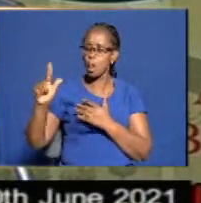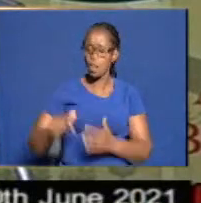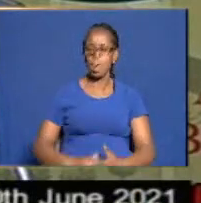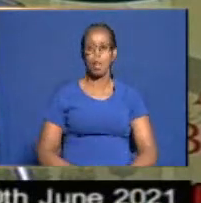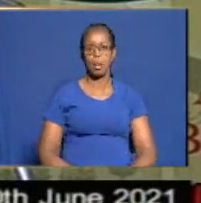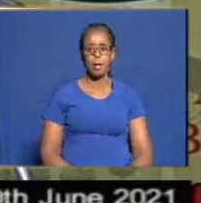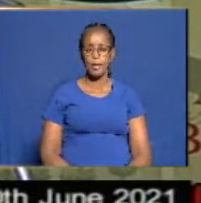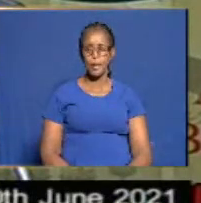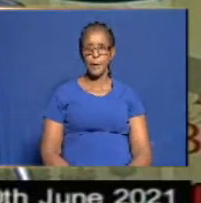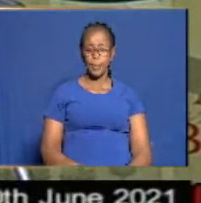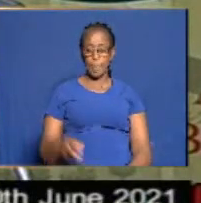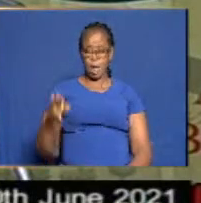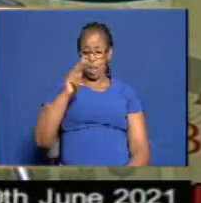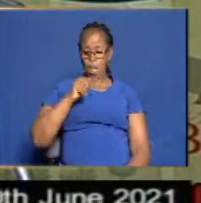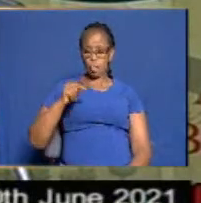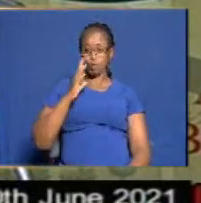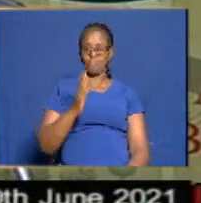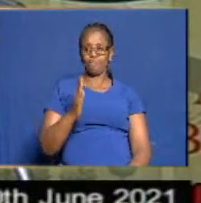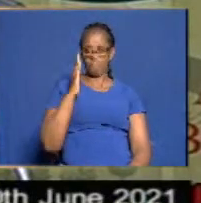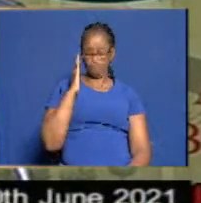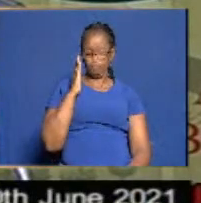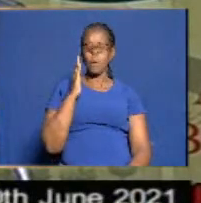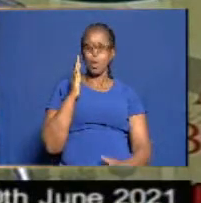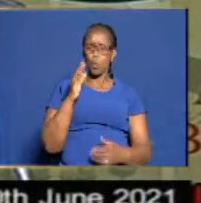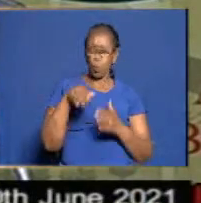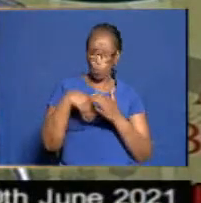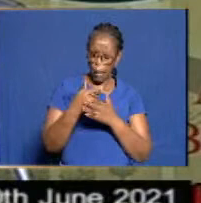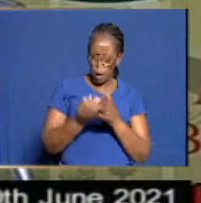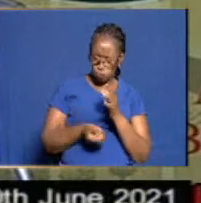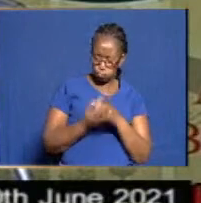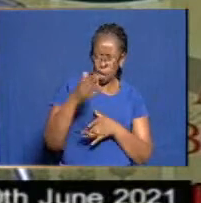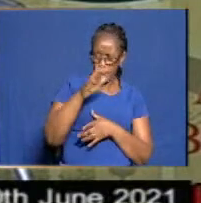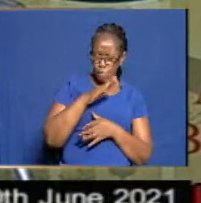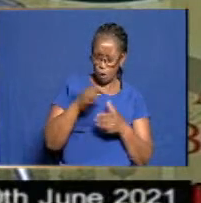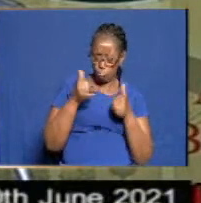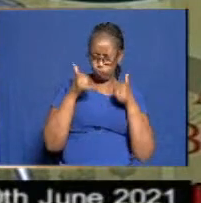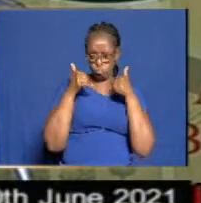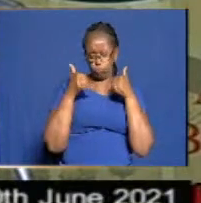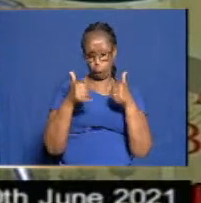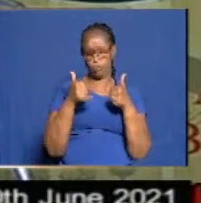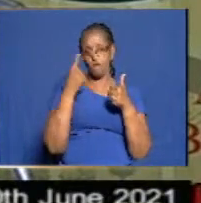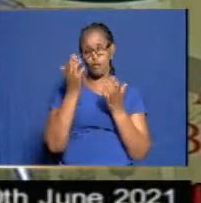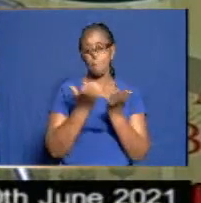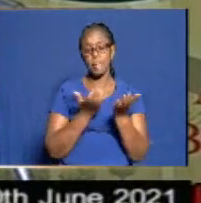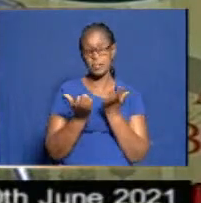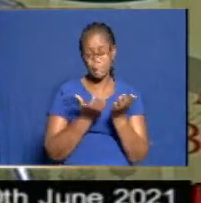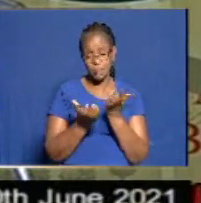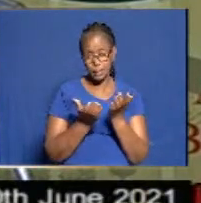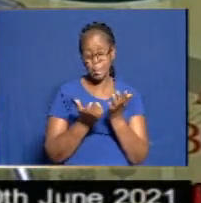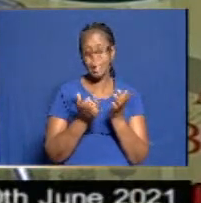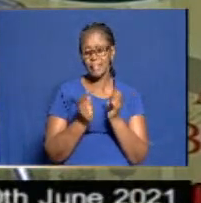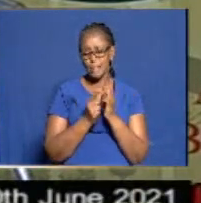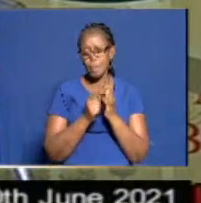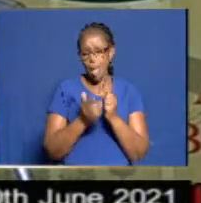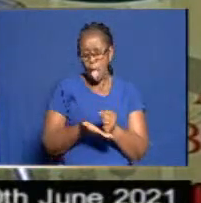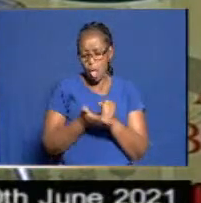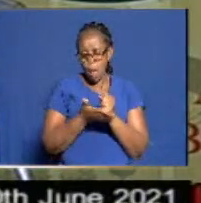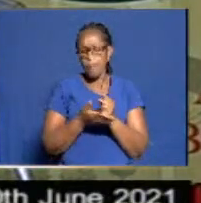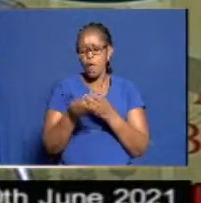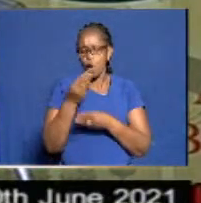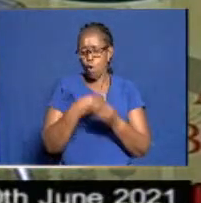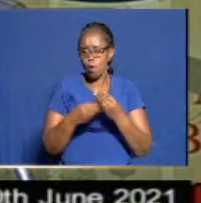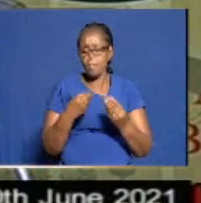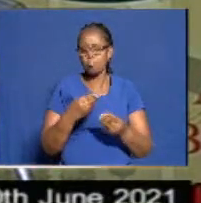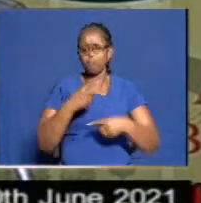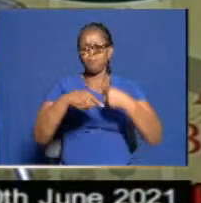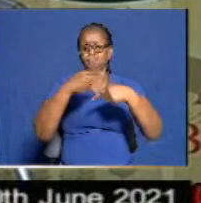enhanced national security will create an enabling environment for business to thrive while aiding faster economic recovery. In this